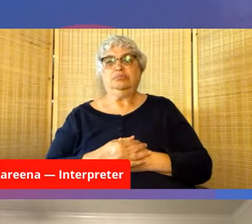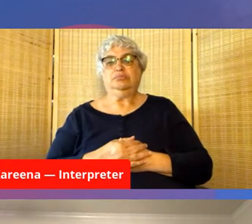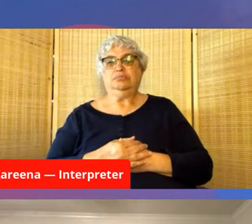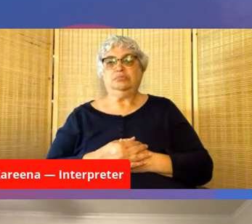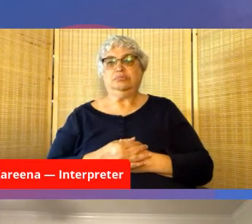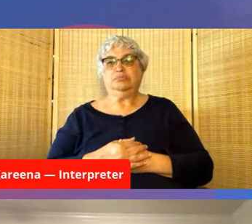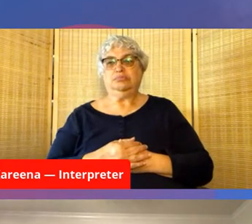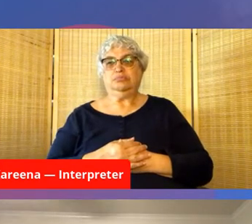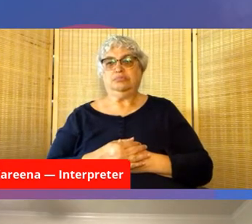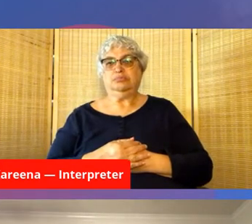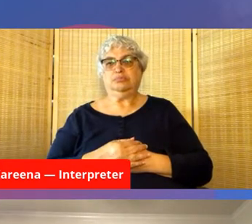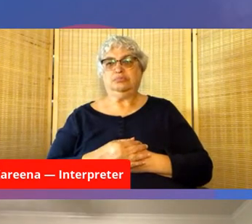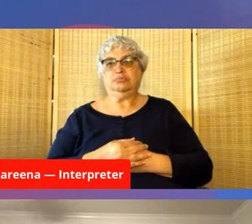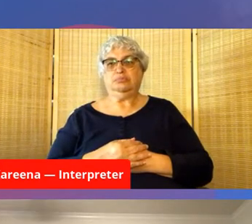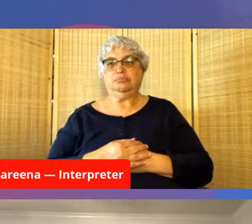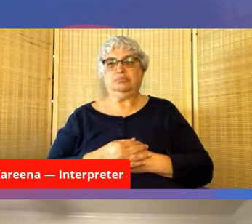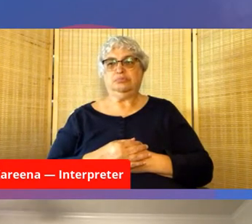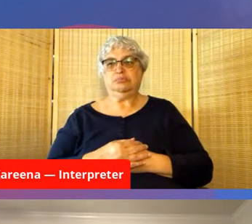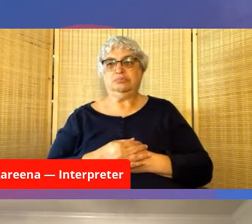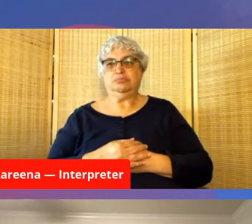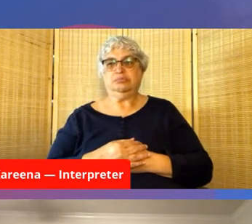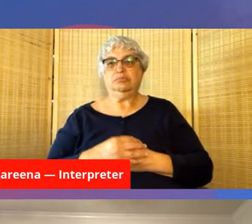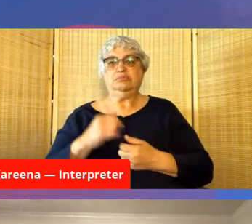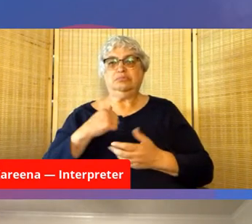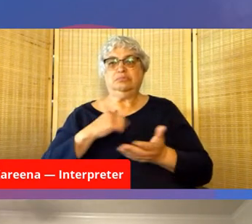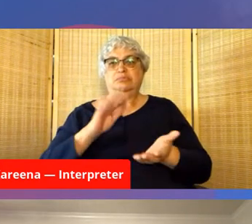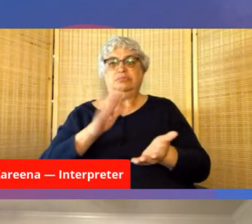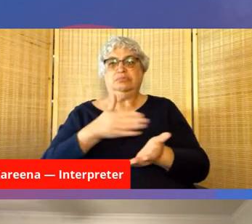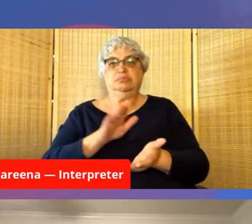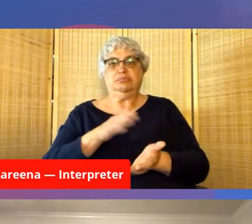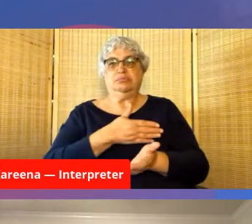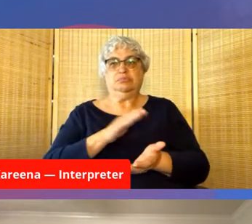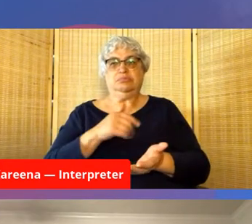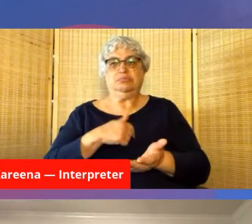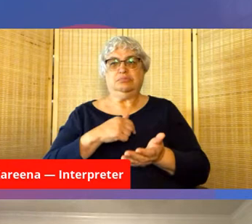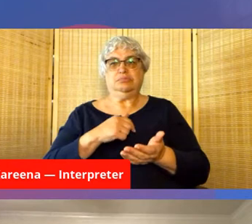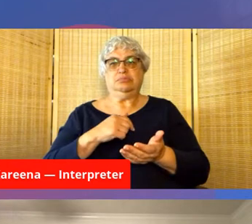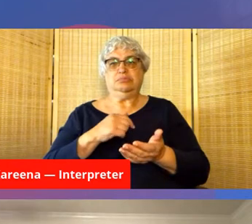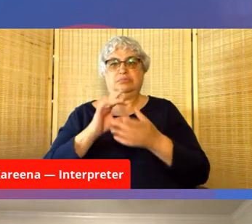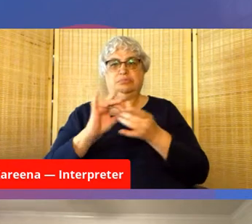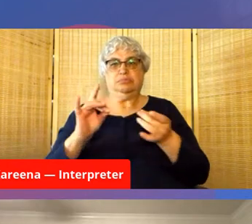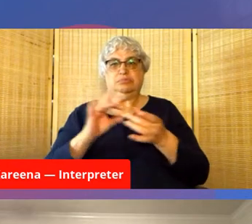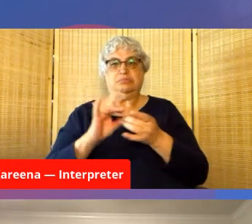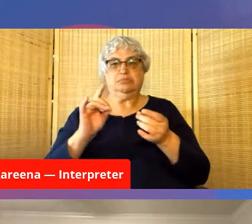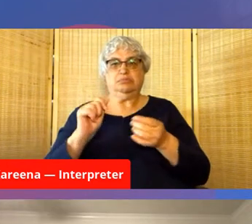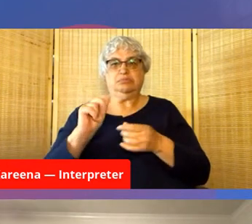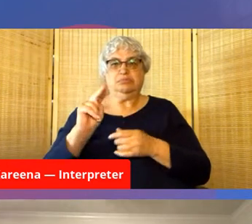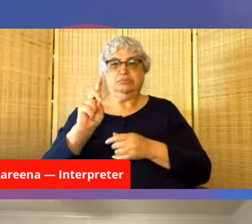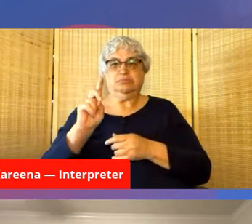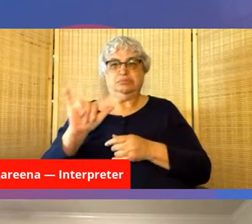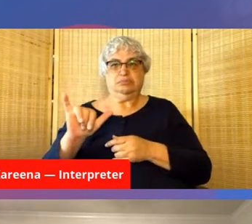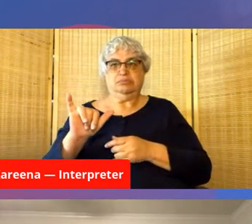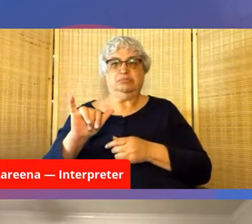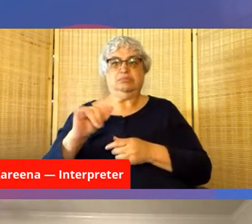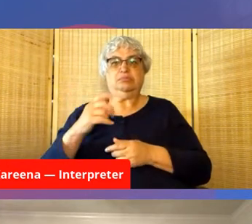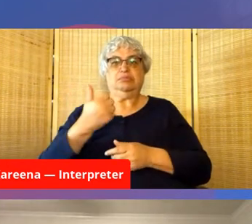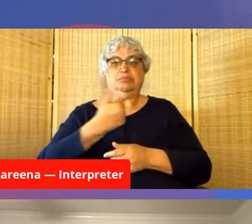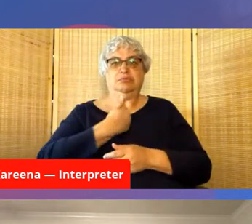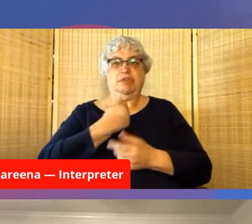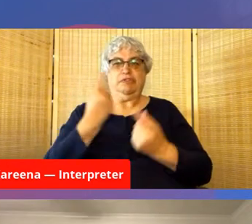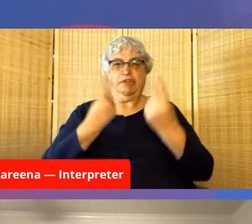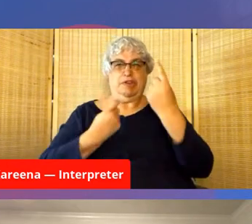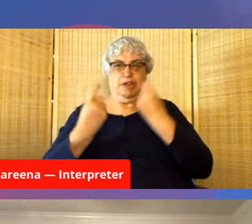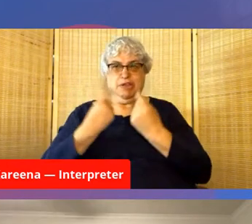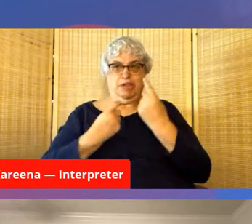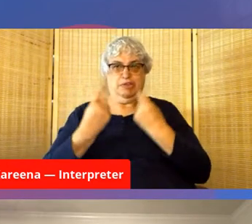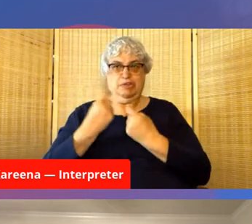themes of one of the songs that I shared with Andy before. It was about self-interrogation.